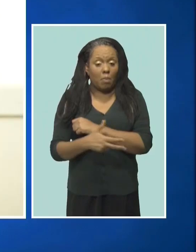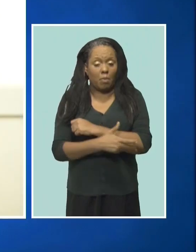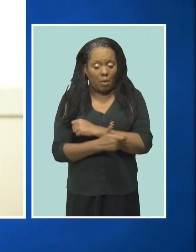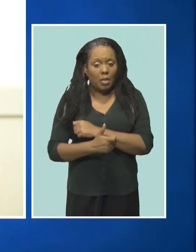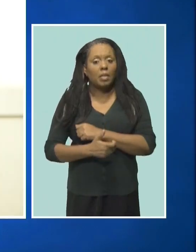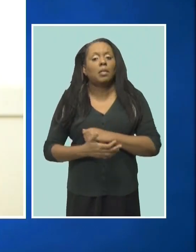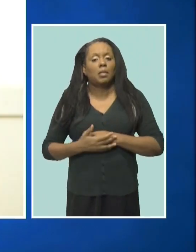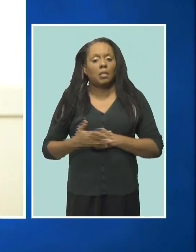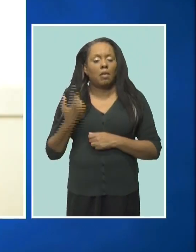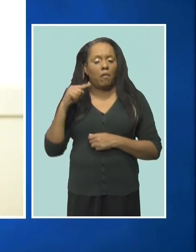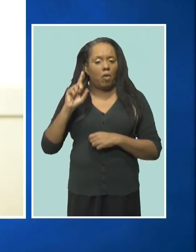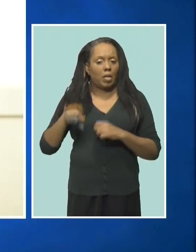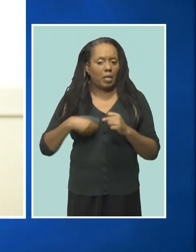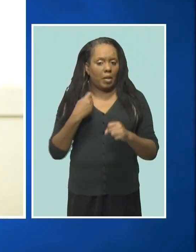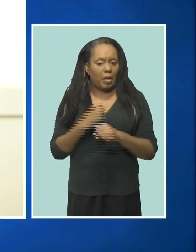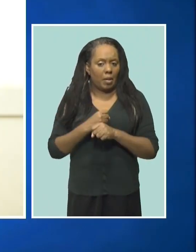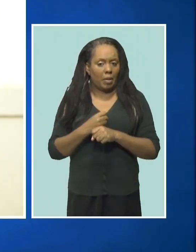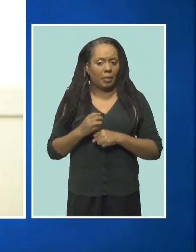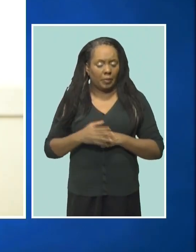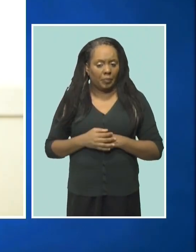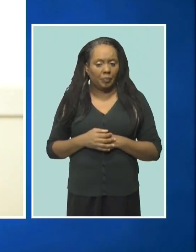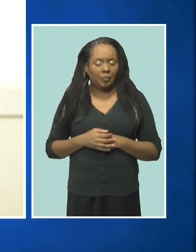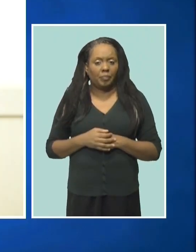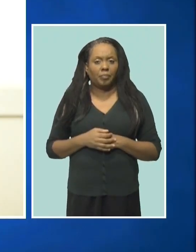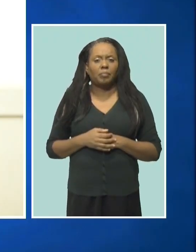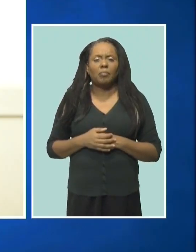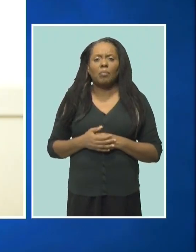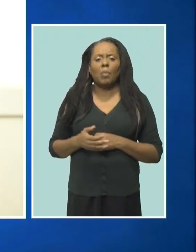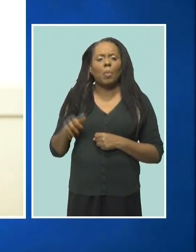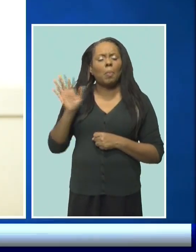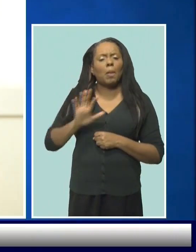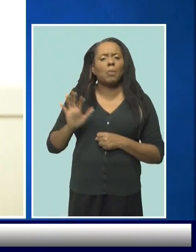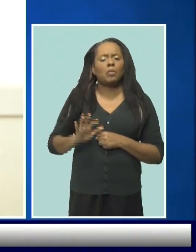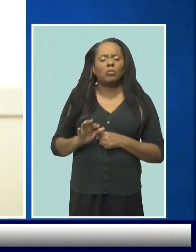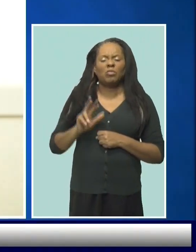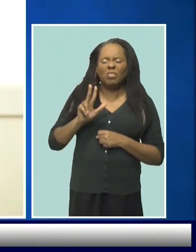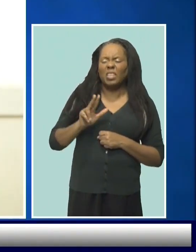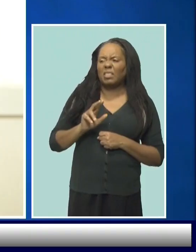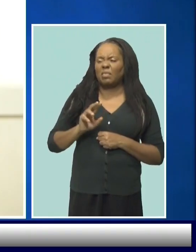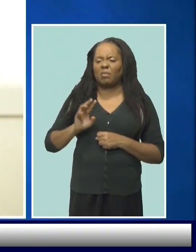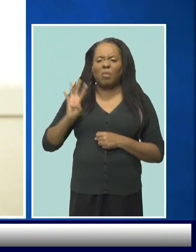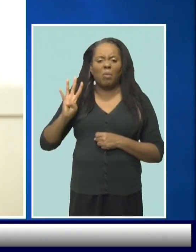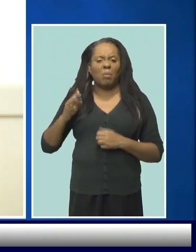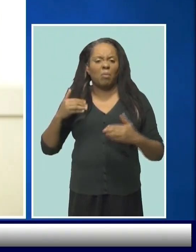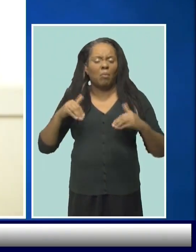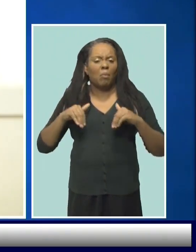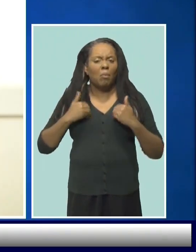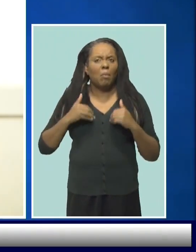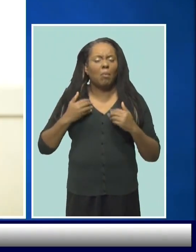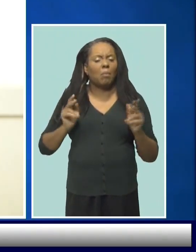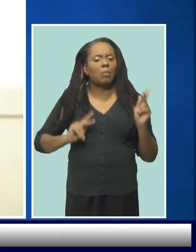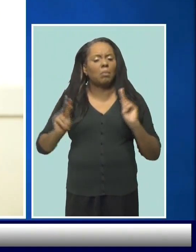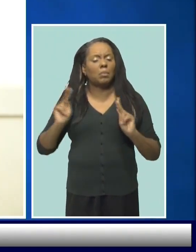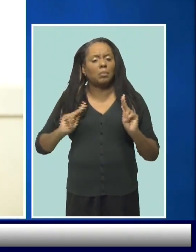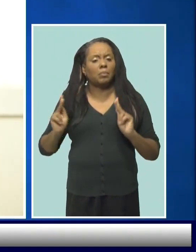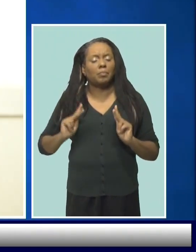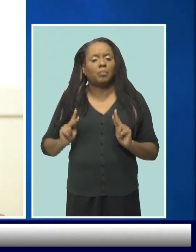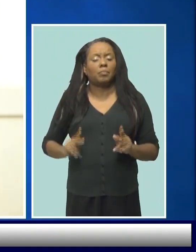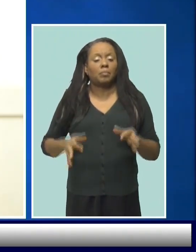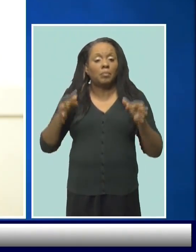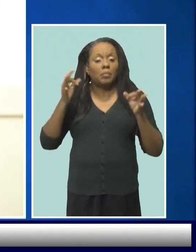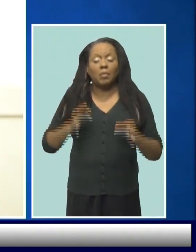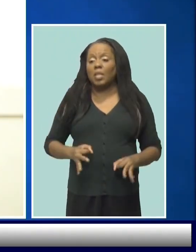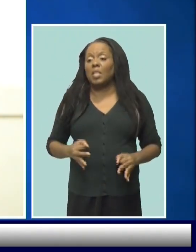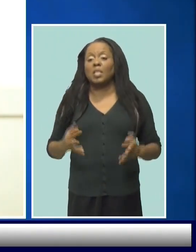last week it was that we had about 3 or 4 youngsters who just decided to start to